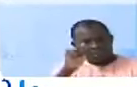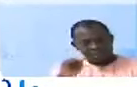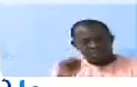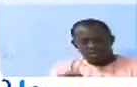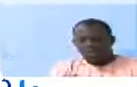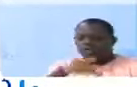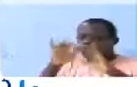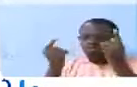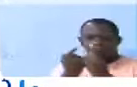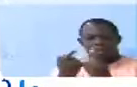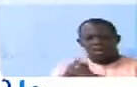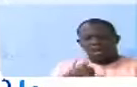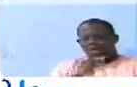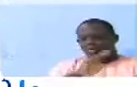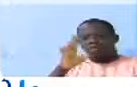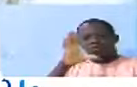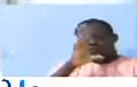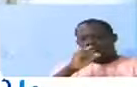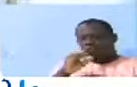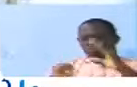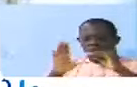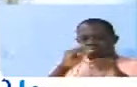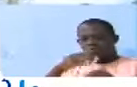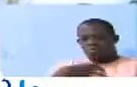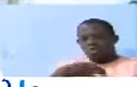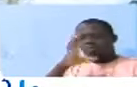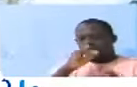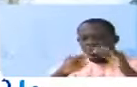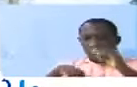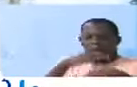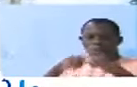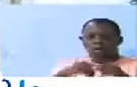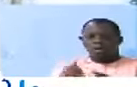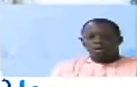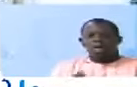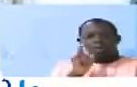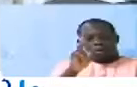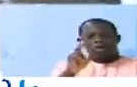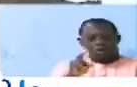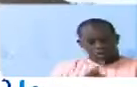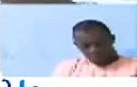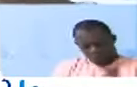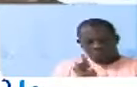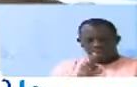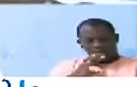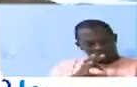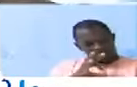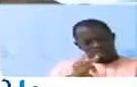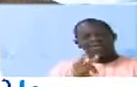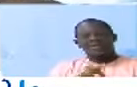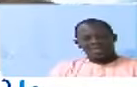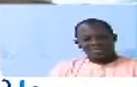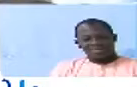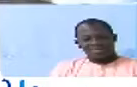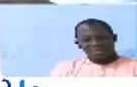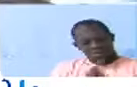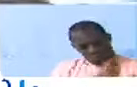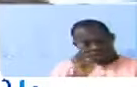something that I don't want to talk about. We'll be interested, we would want to know. La insula le left the car, how